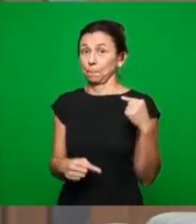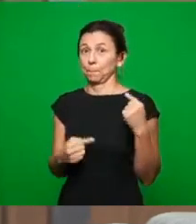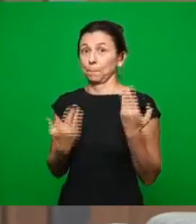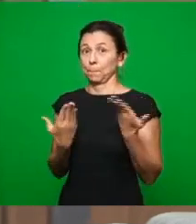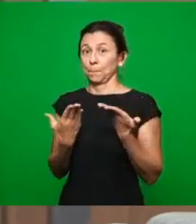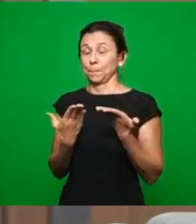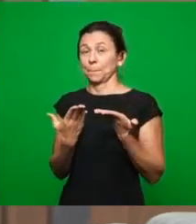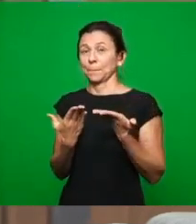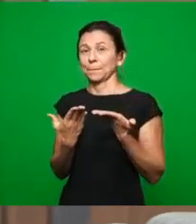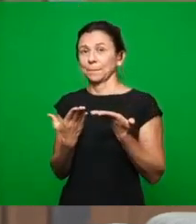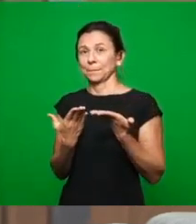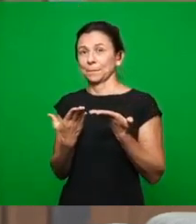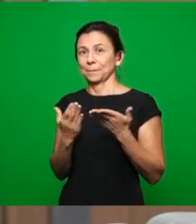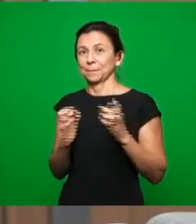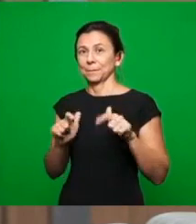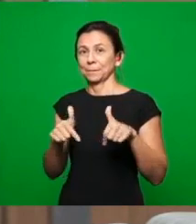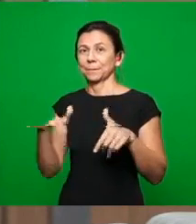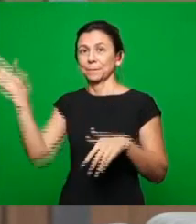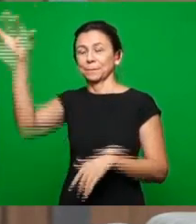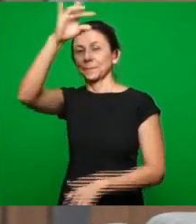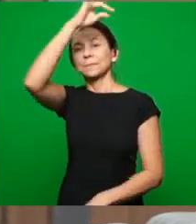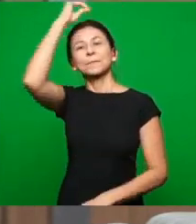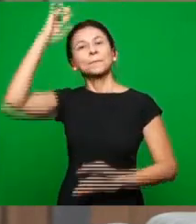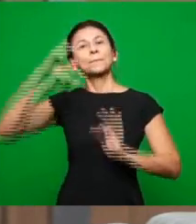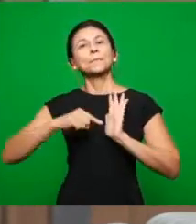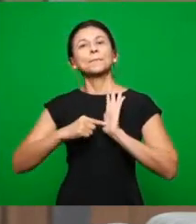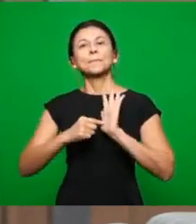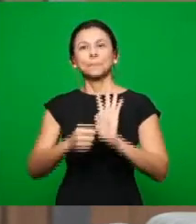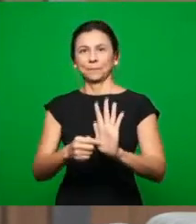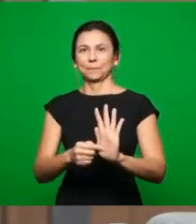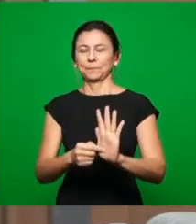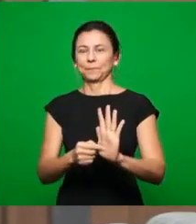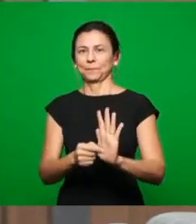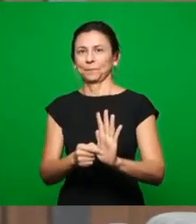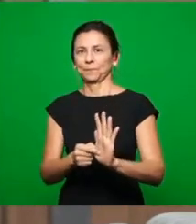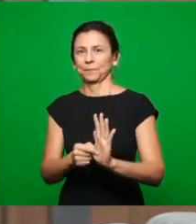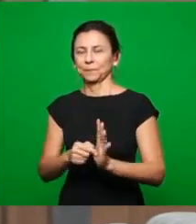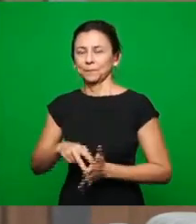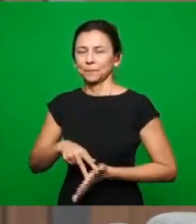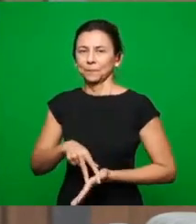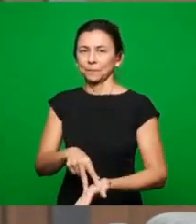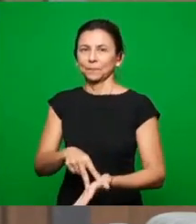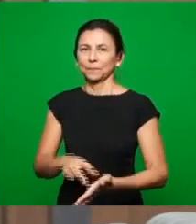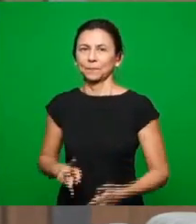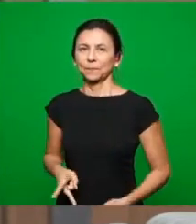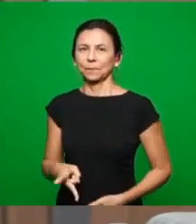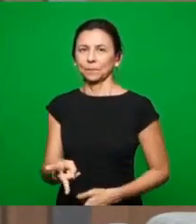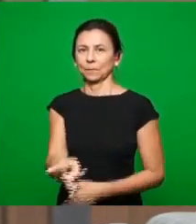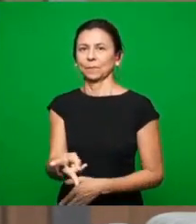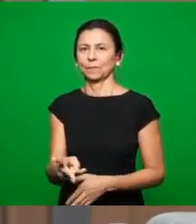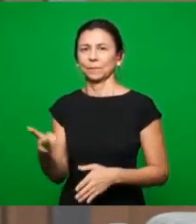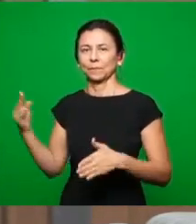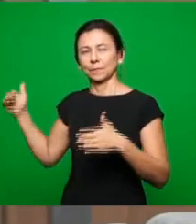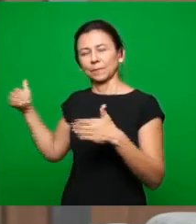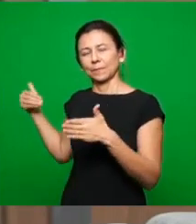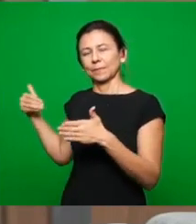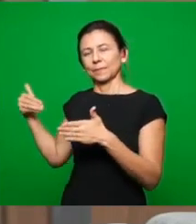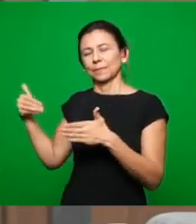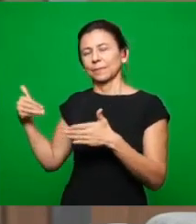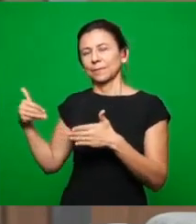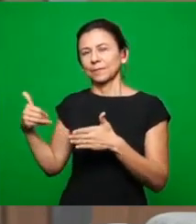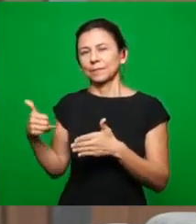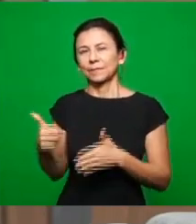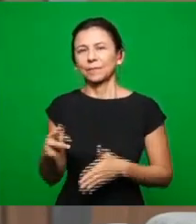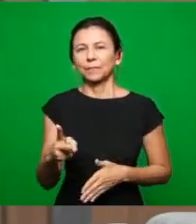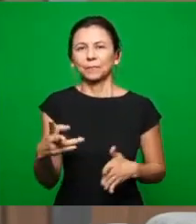word, now it is showing here the erection of the Holy Spirit so that the word may prevail. So to all days, the